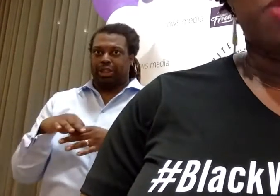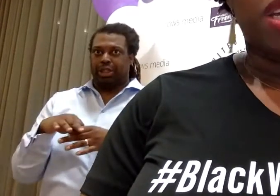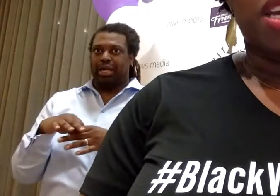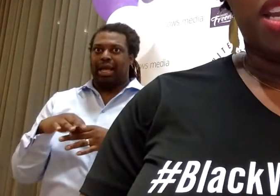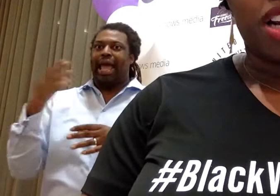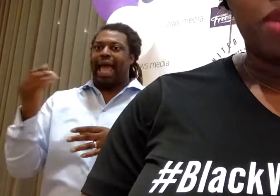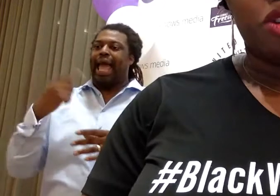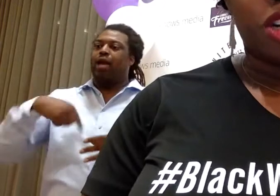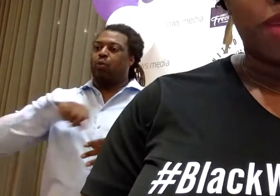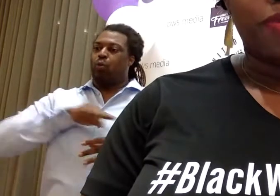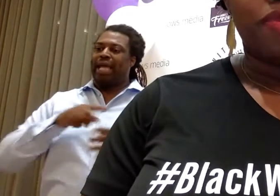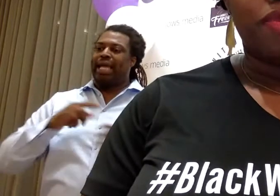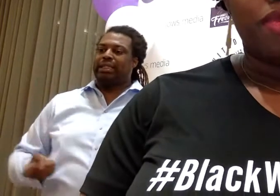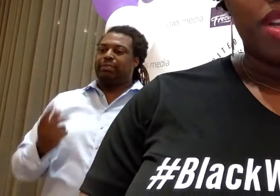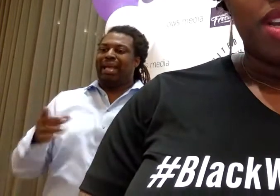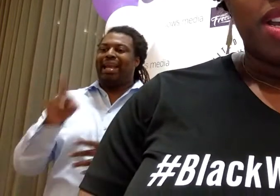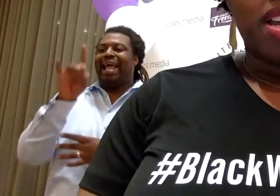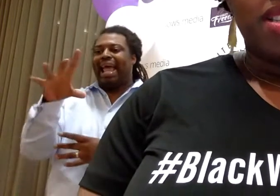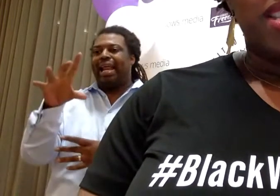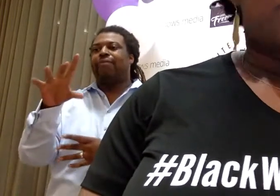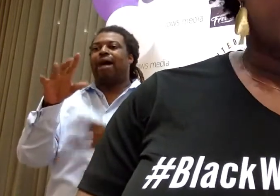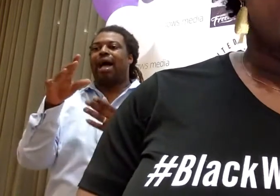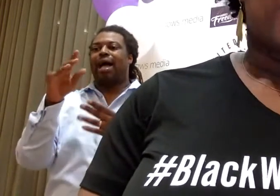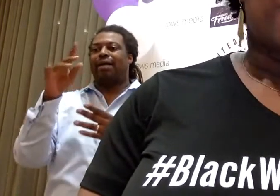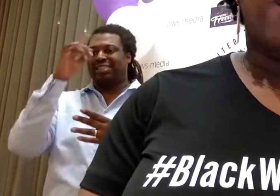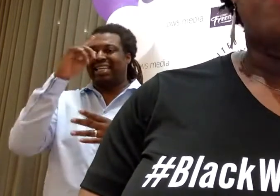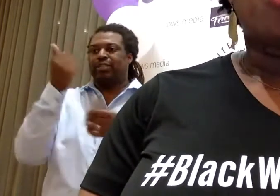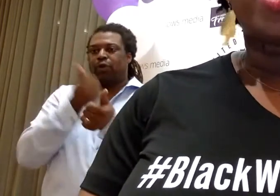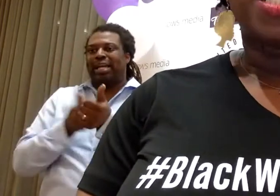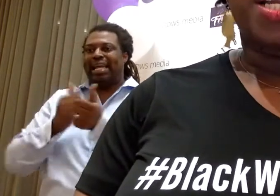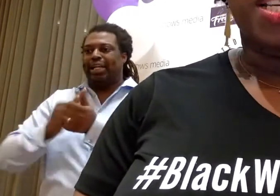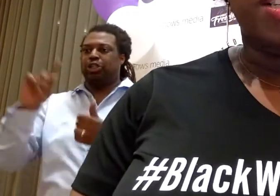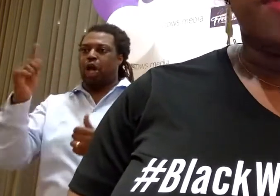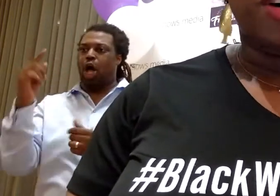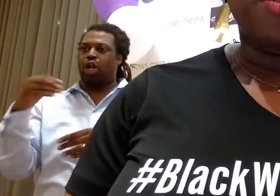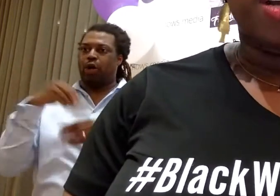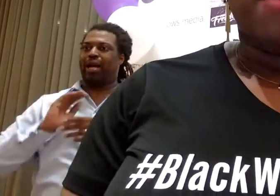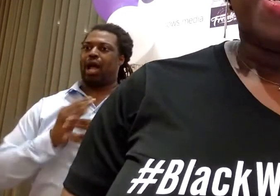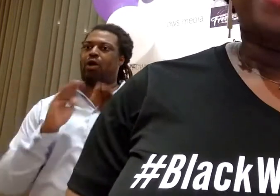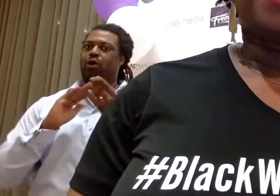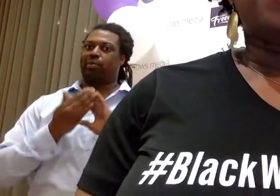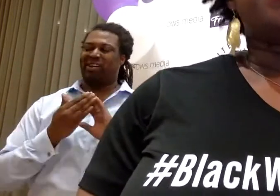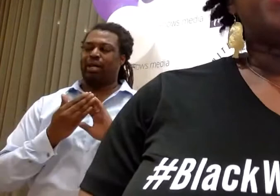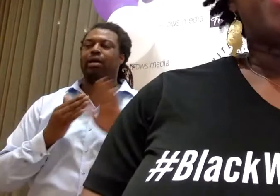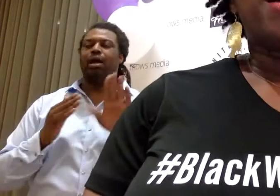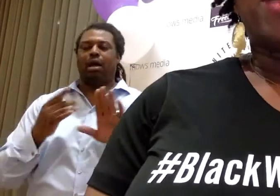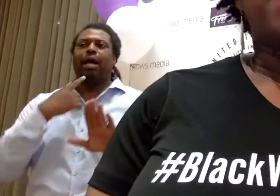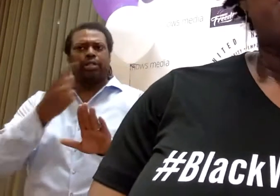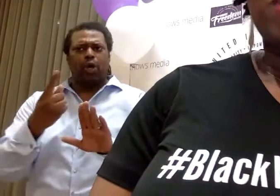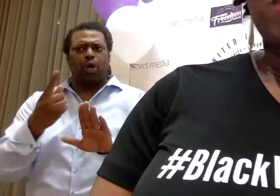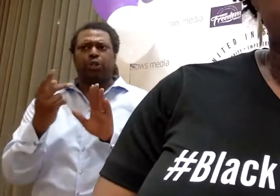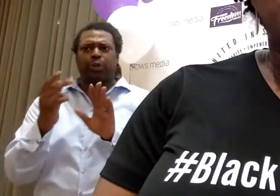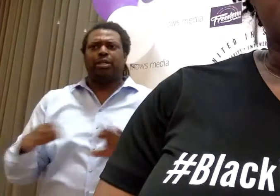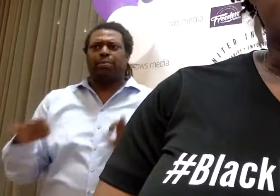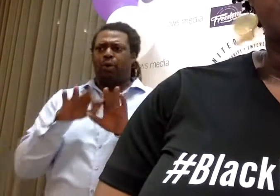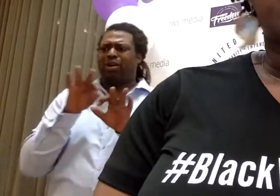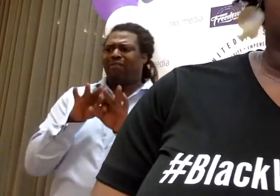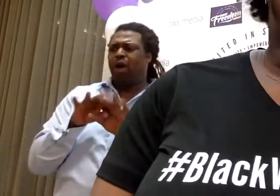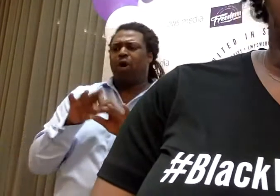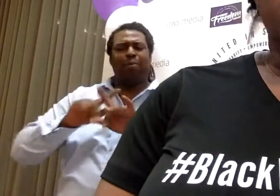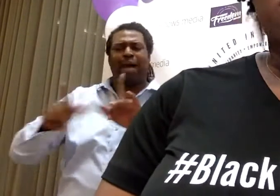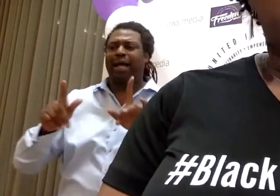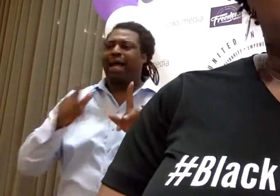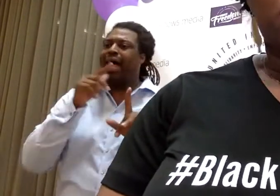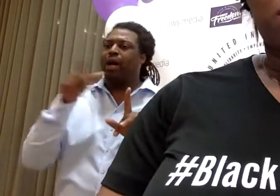dollar is spent in our community. Sisters, I can tell you how important it is to vote, but as I just laid out, I don't need to.